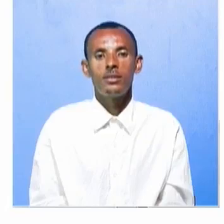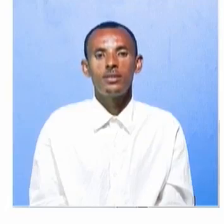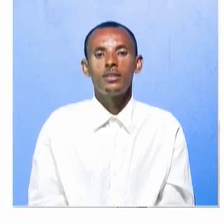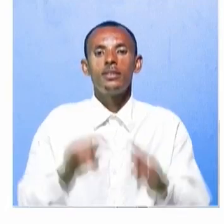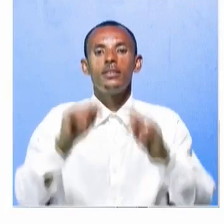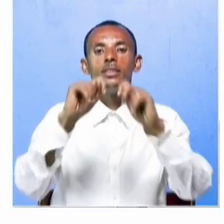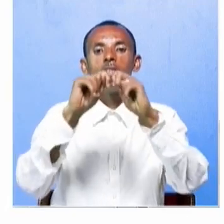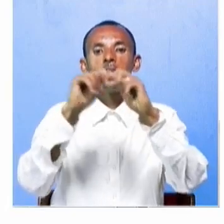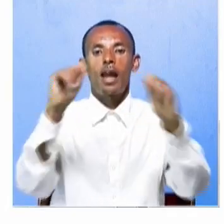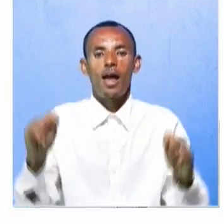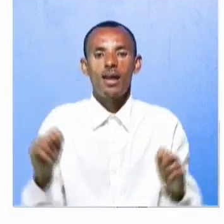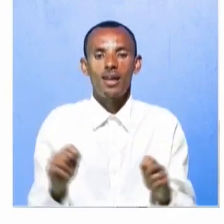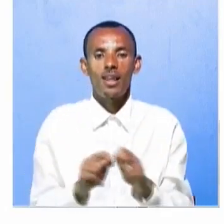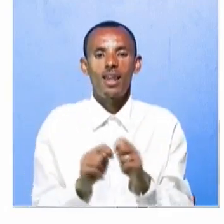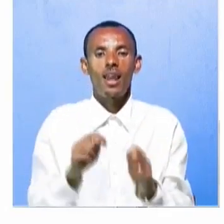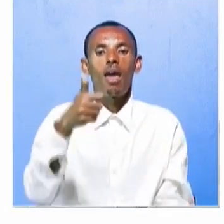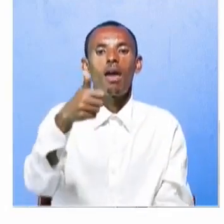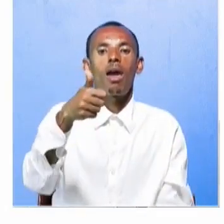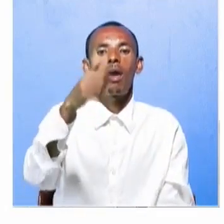triangle ABC